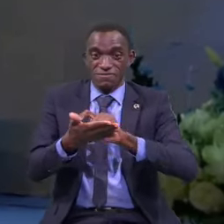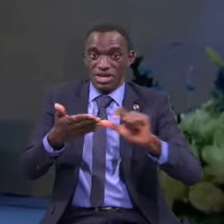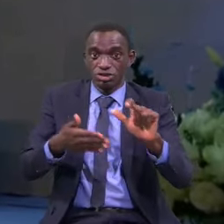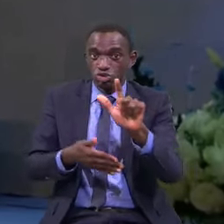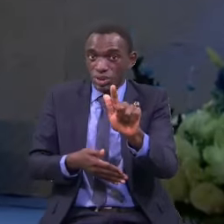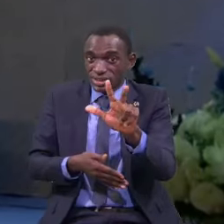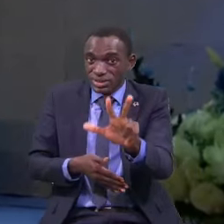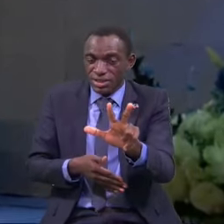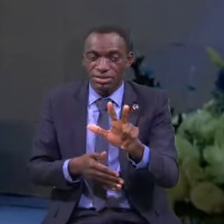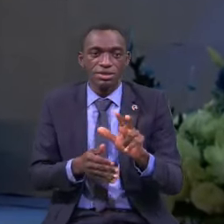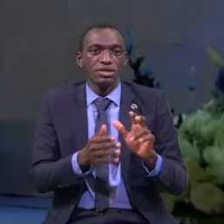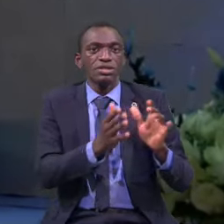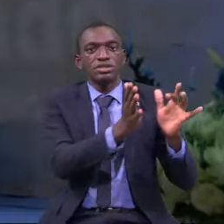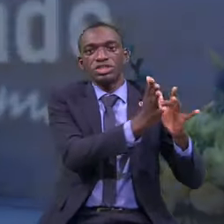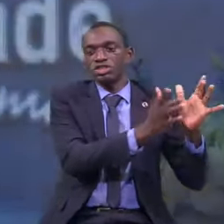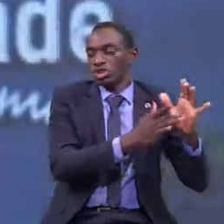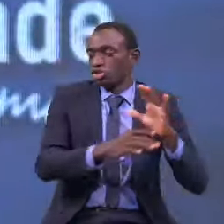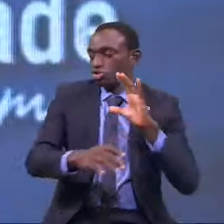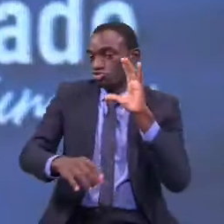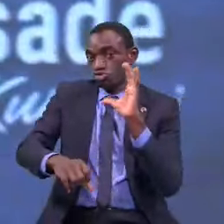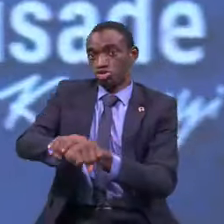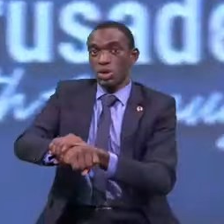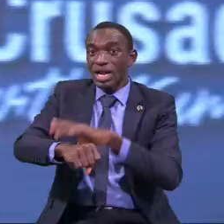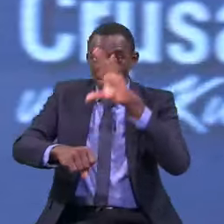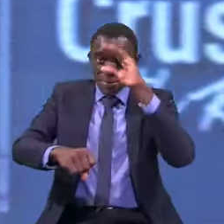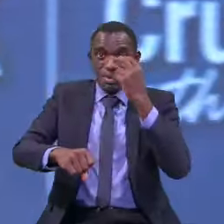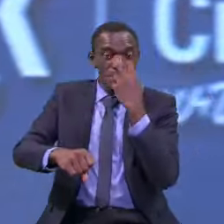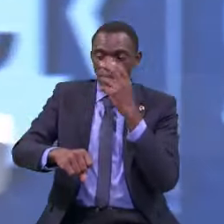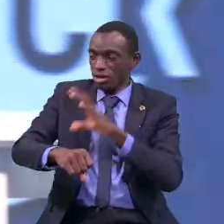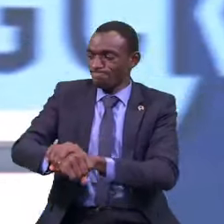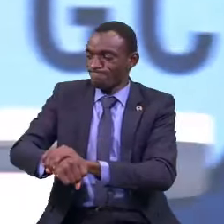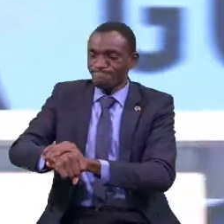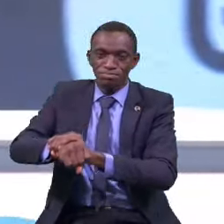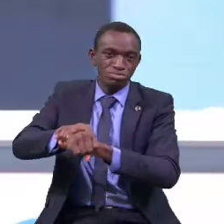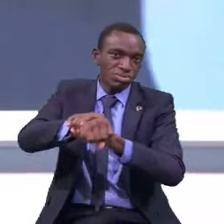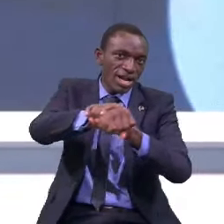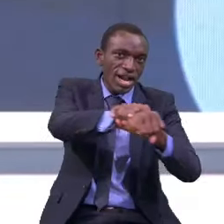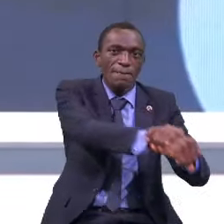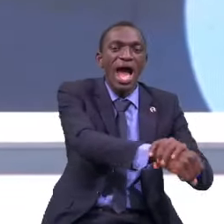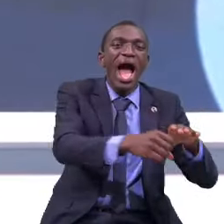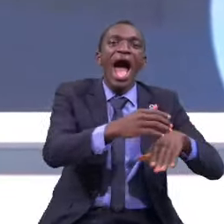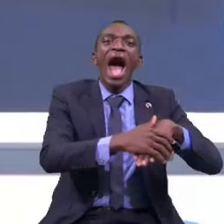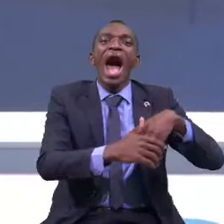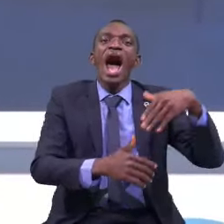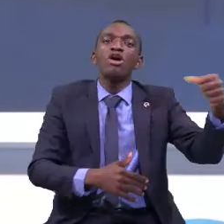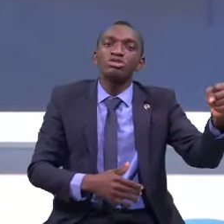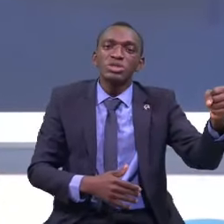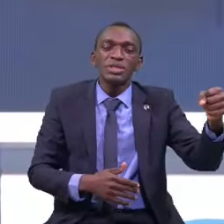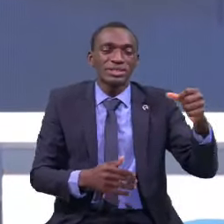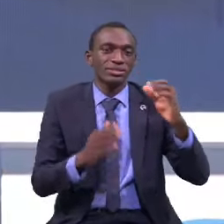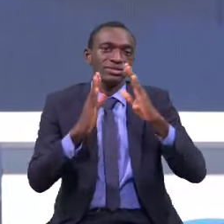blind man by the hand and led him out of the